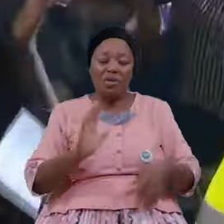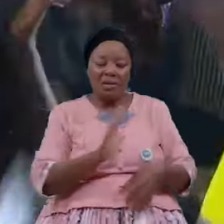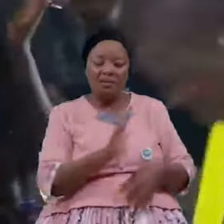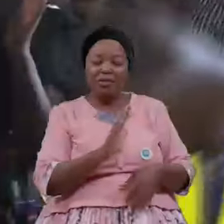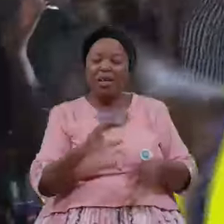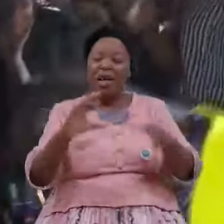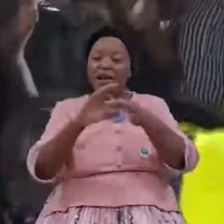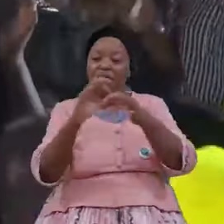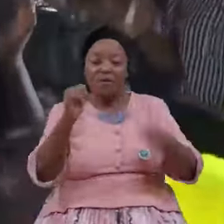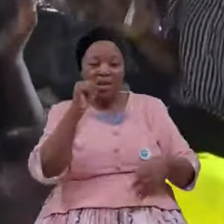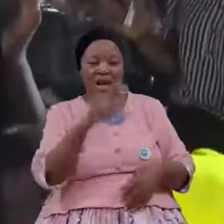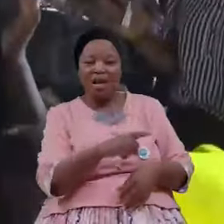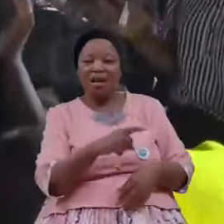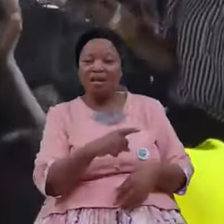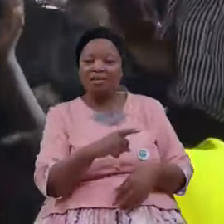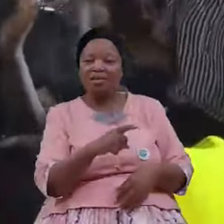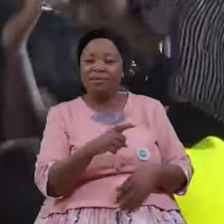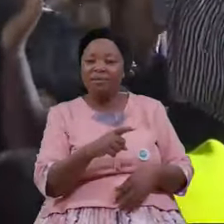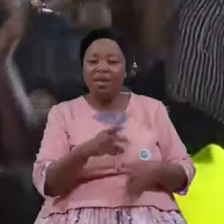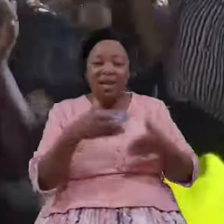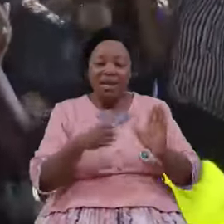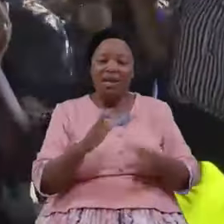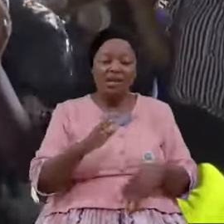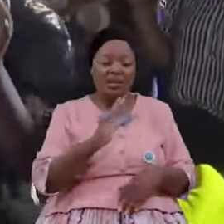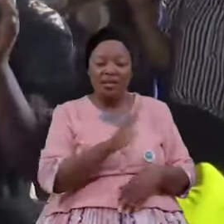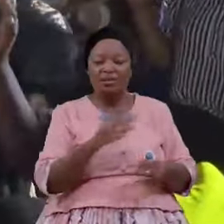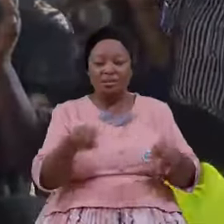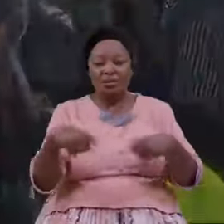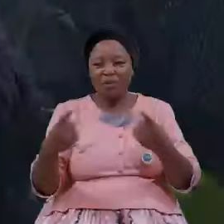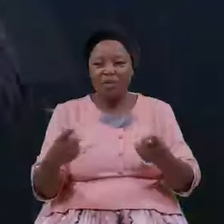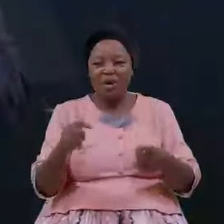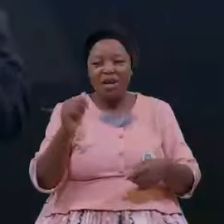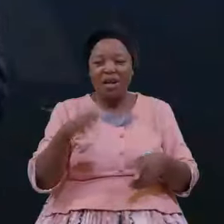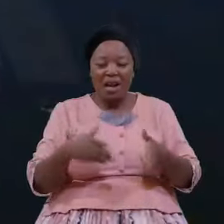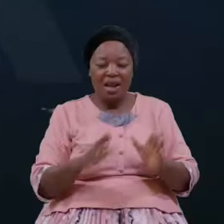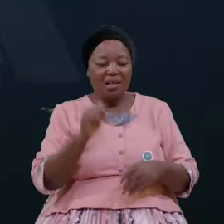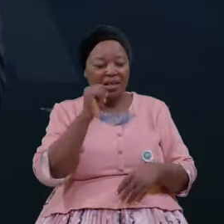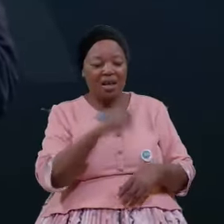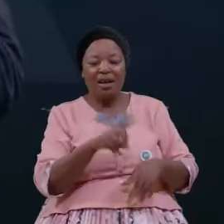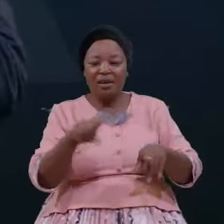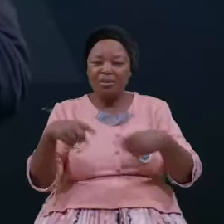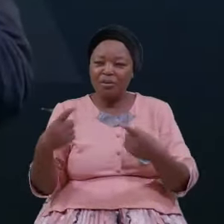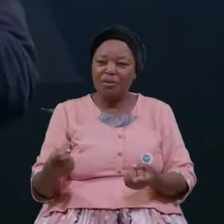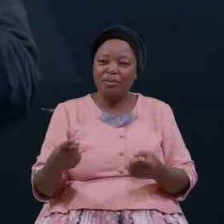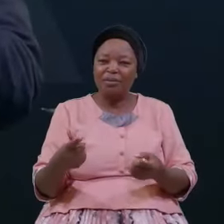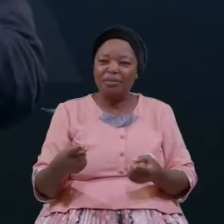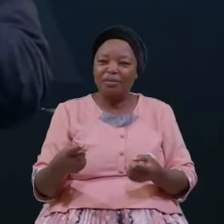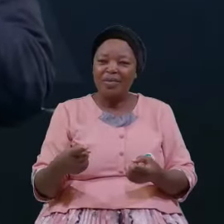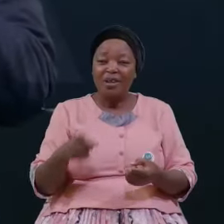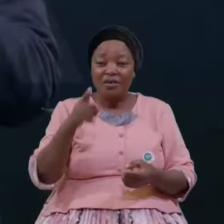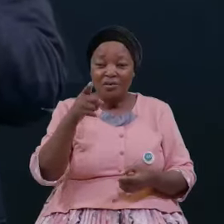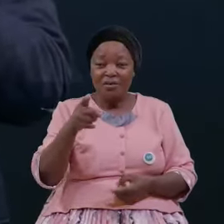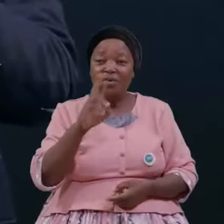her. Let him go. Let her go. You are going back home